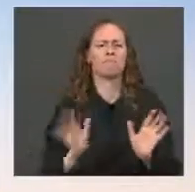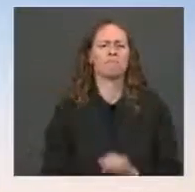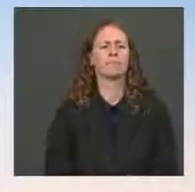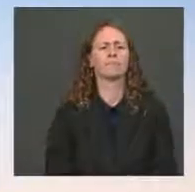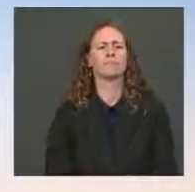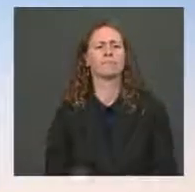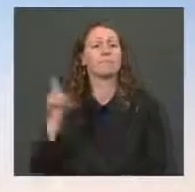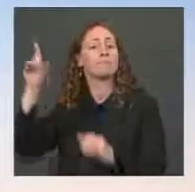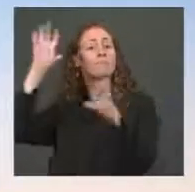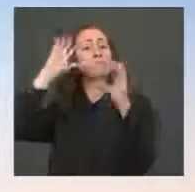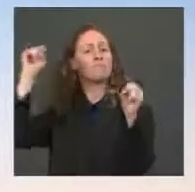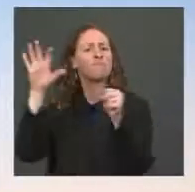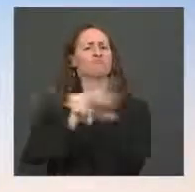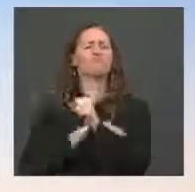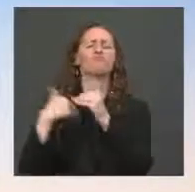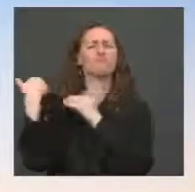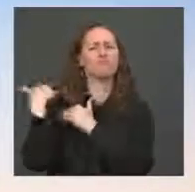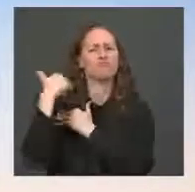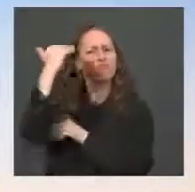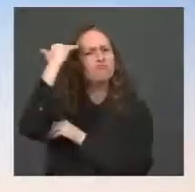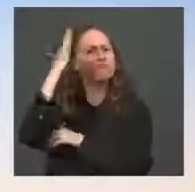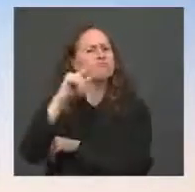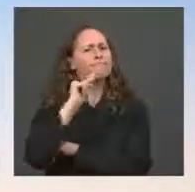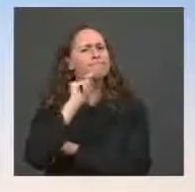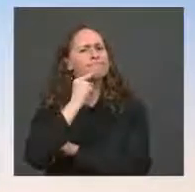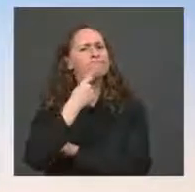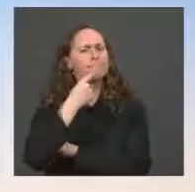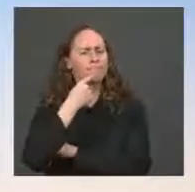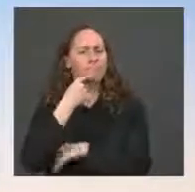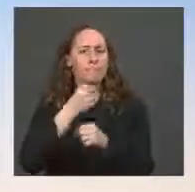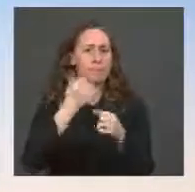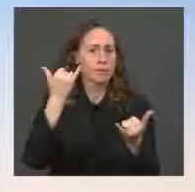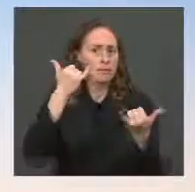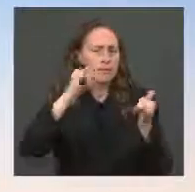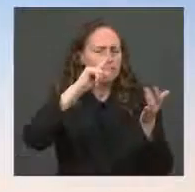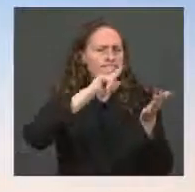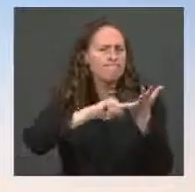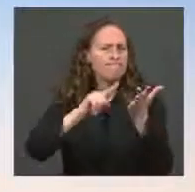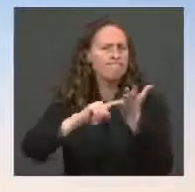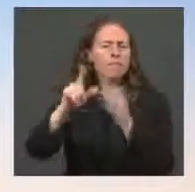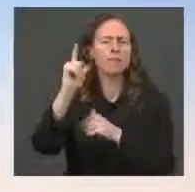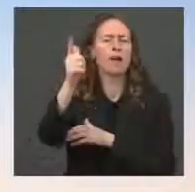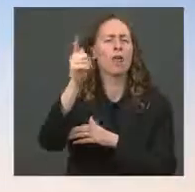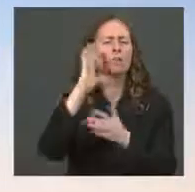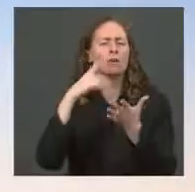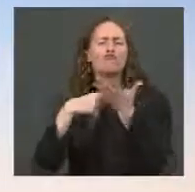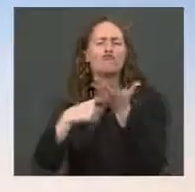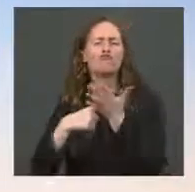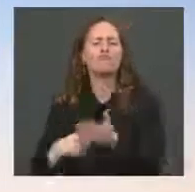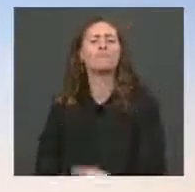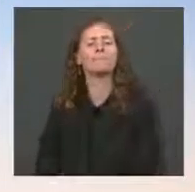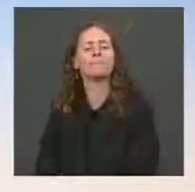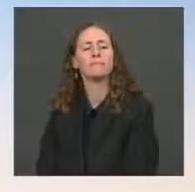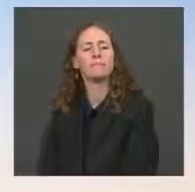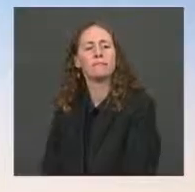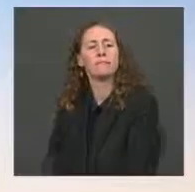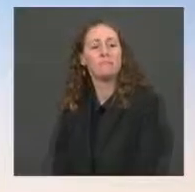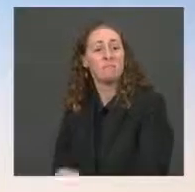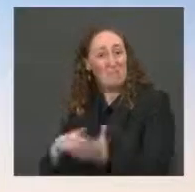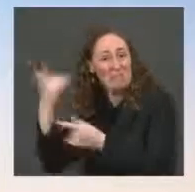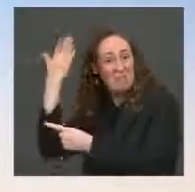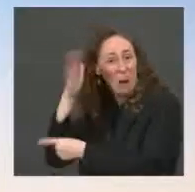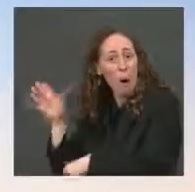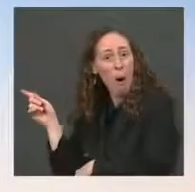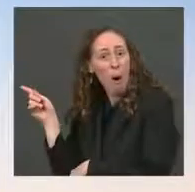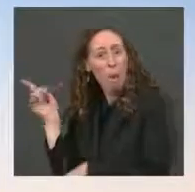responsibility incredibly seriously. We'll let that conclude, and then I'm sure we'll have more to say. But he doesn't know the answer, I guess, right? Well, that's why there's an investigation